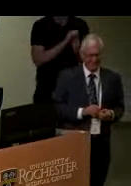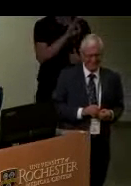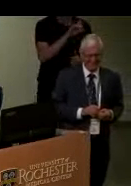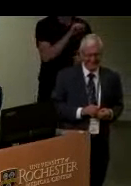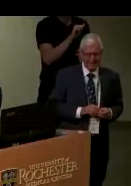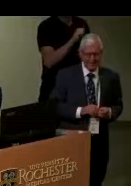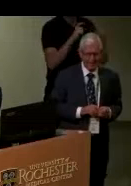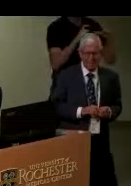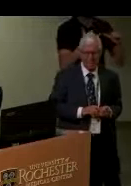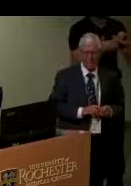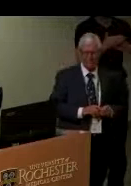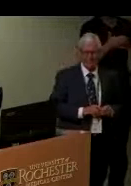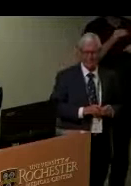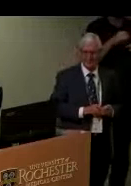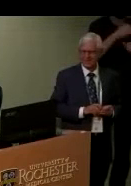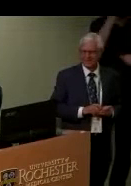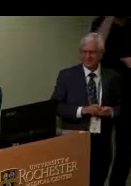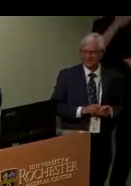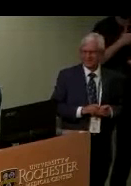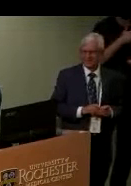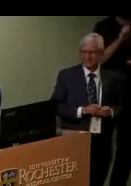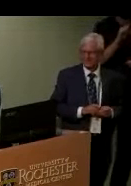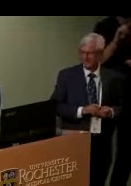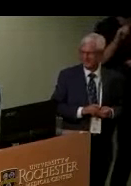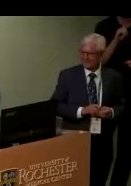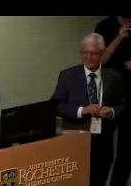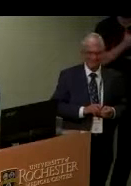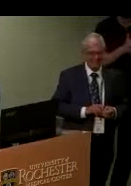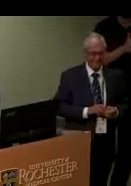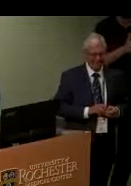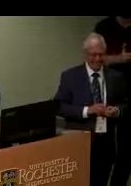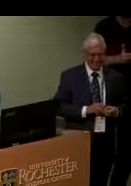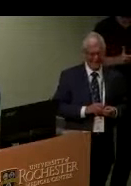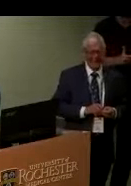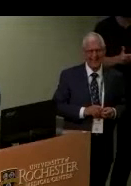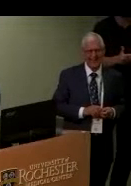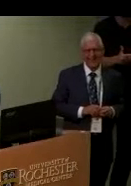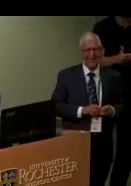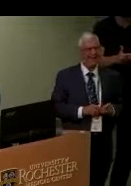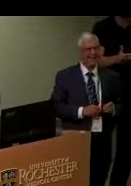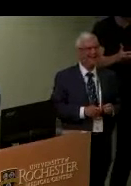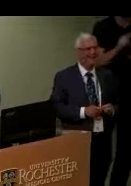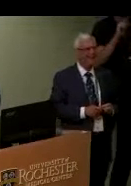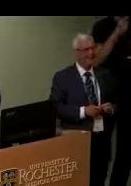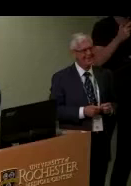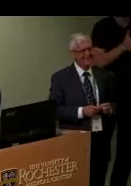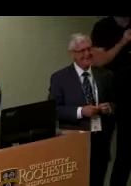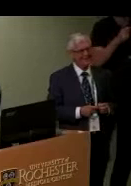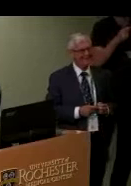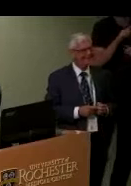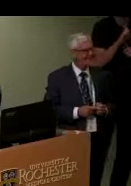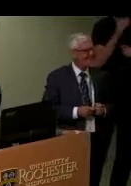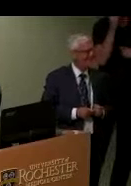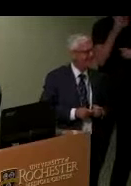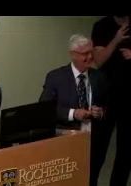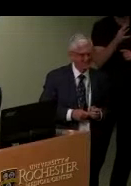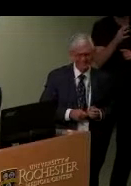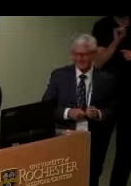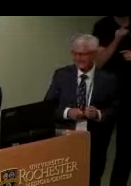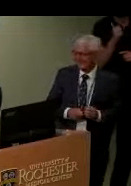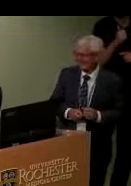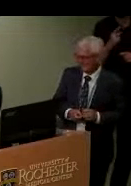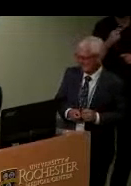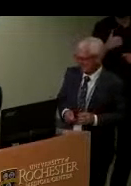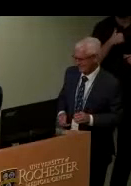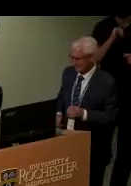still running in the front SMD parking lot, first parking space. So if any of you have